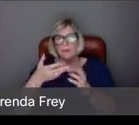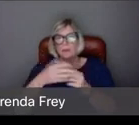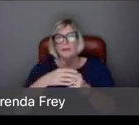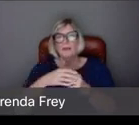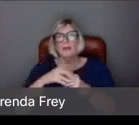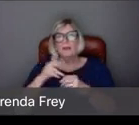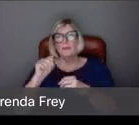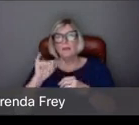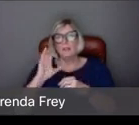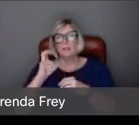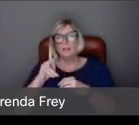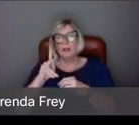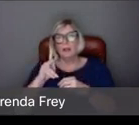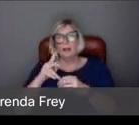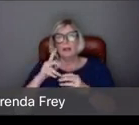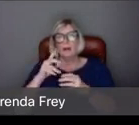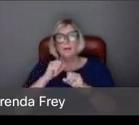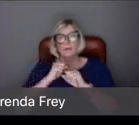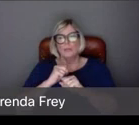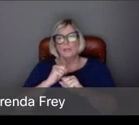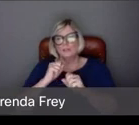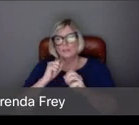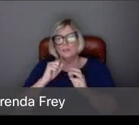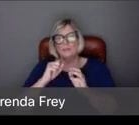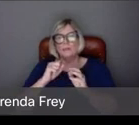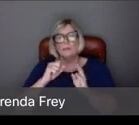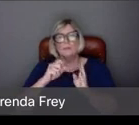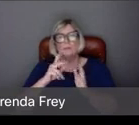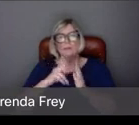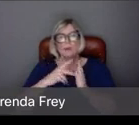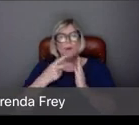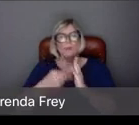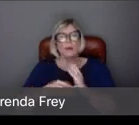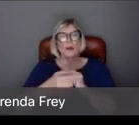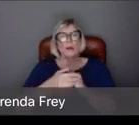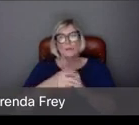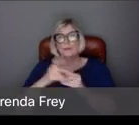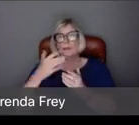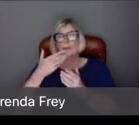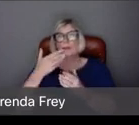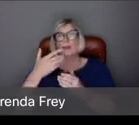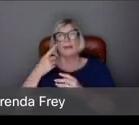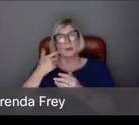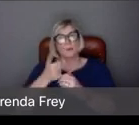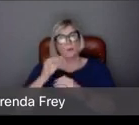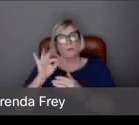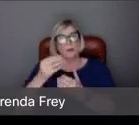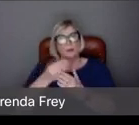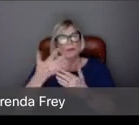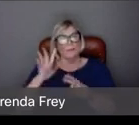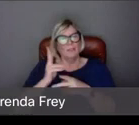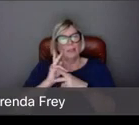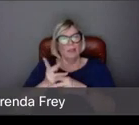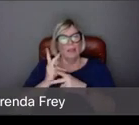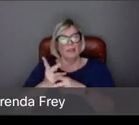Paycheck Protection Program. Okay, Paycheck Protection Program. But I Thank you. think most of those funds have been lent out at this point.